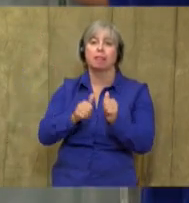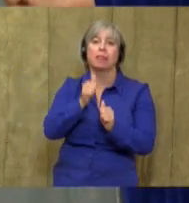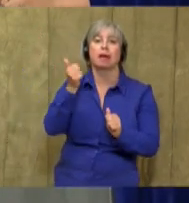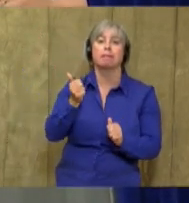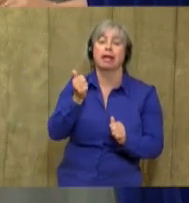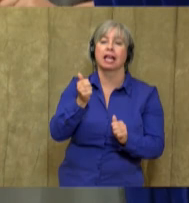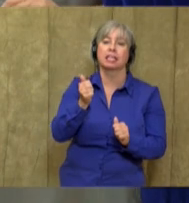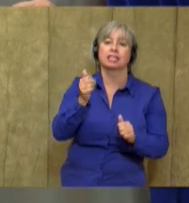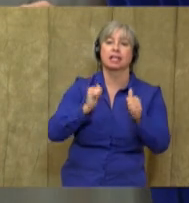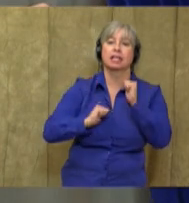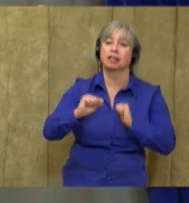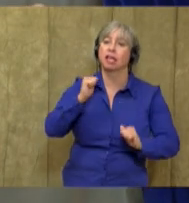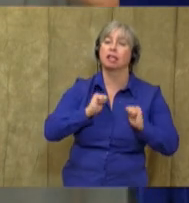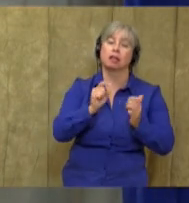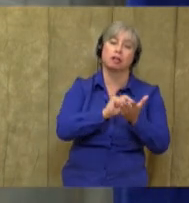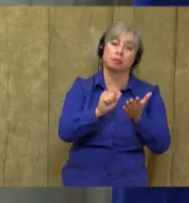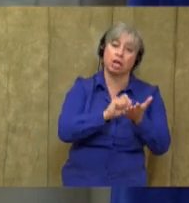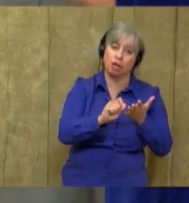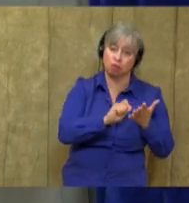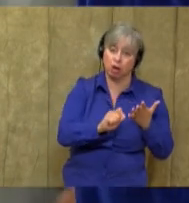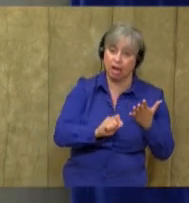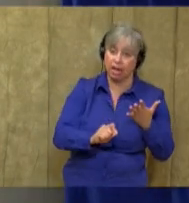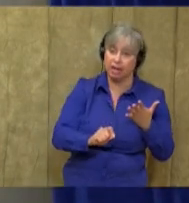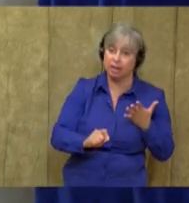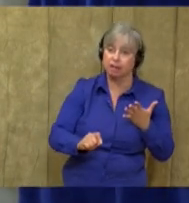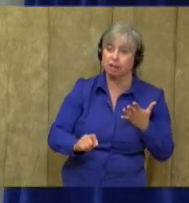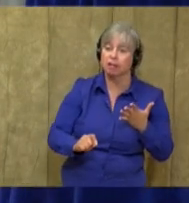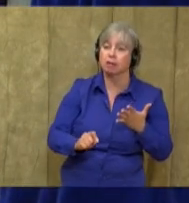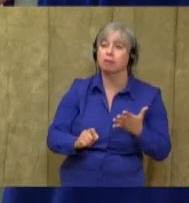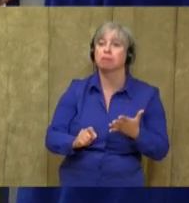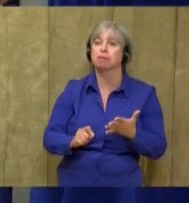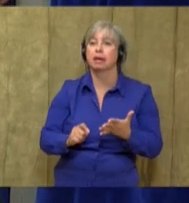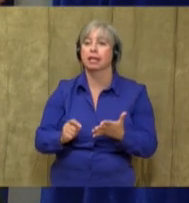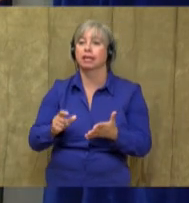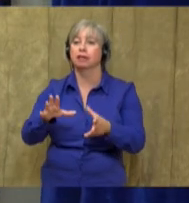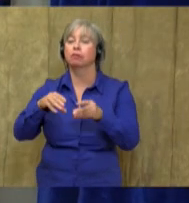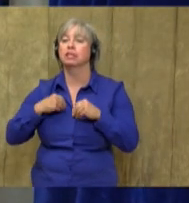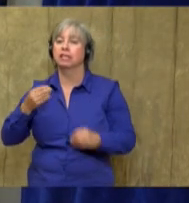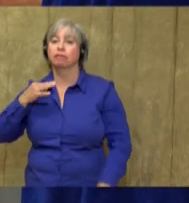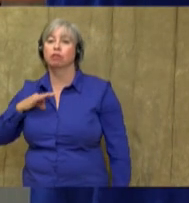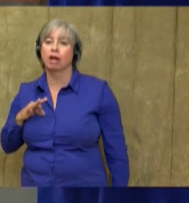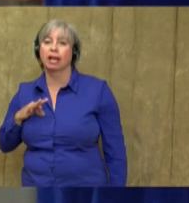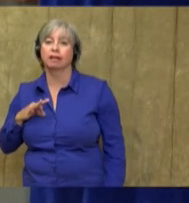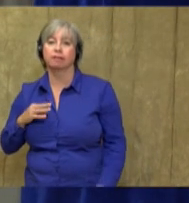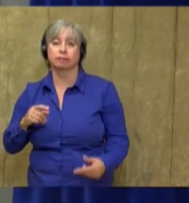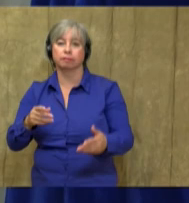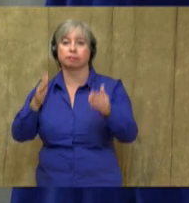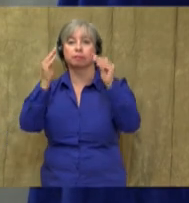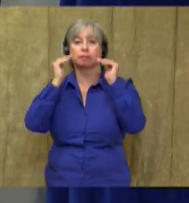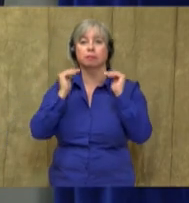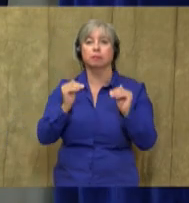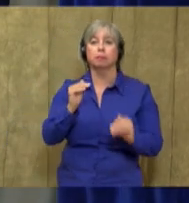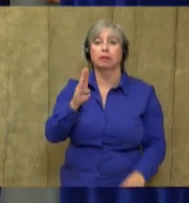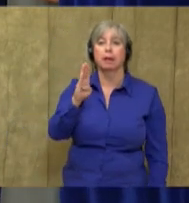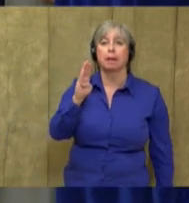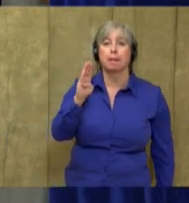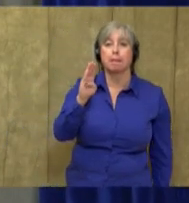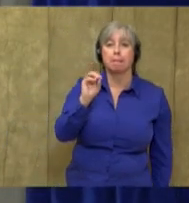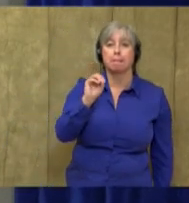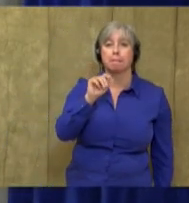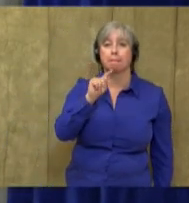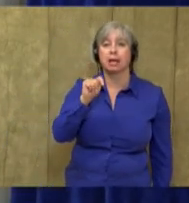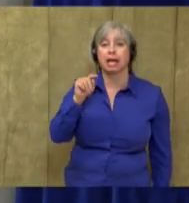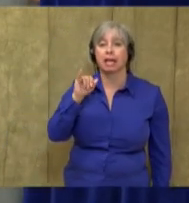Not sure if he wrote all of his plays, but he certainly got credit for them. Botticelli, an Italian painter.